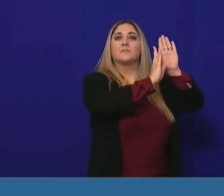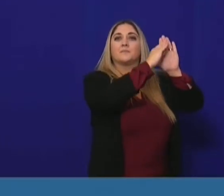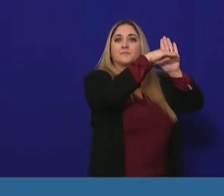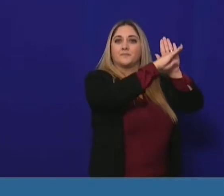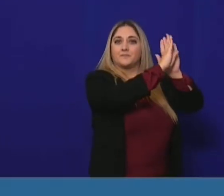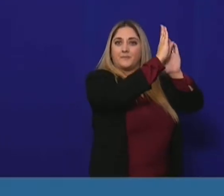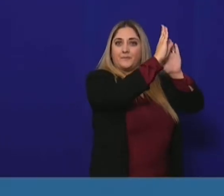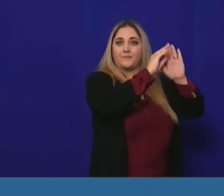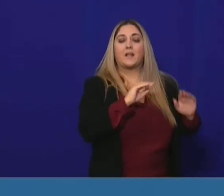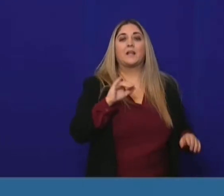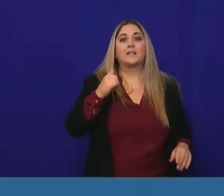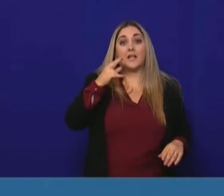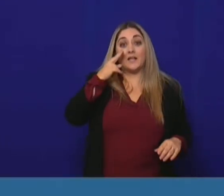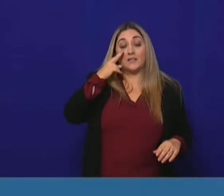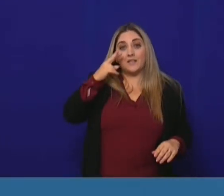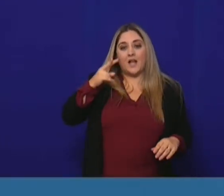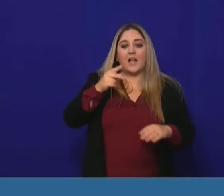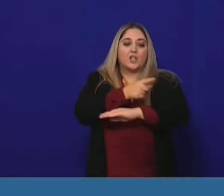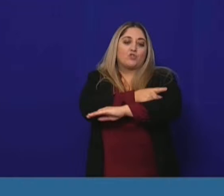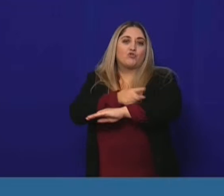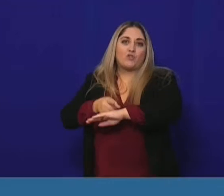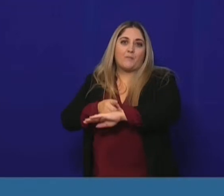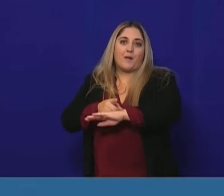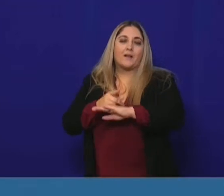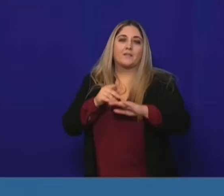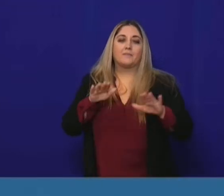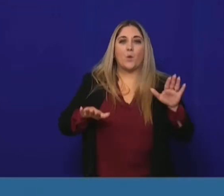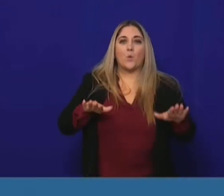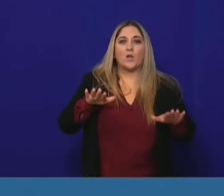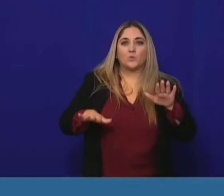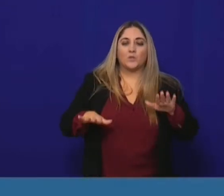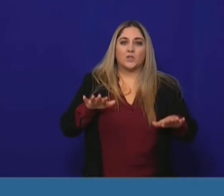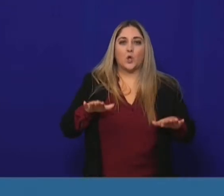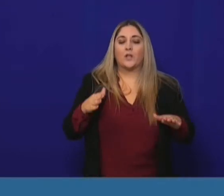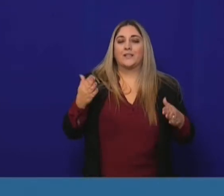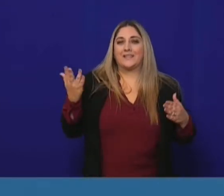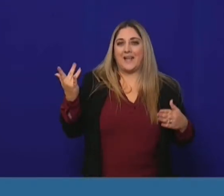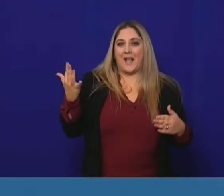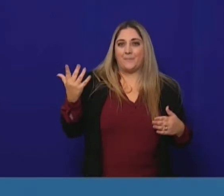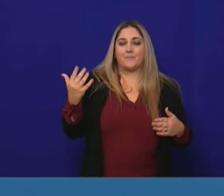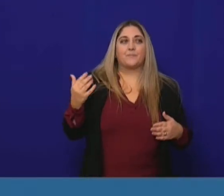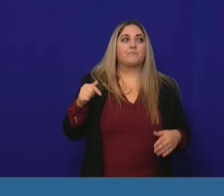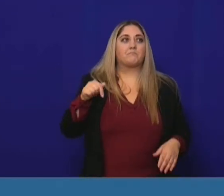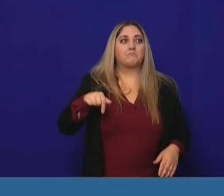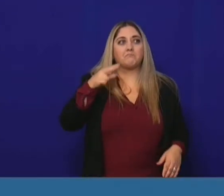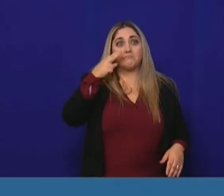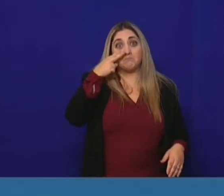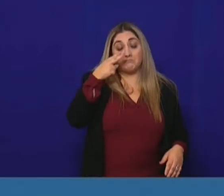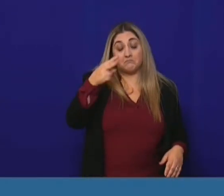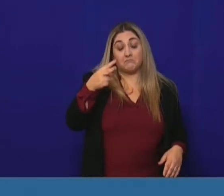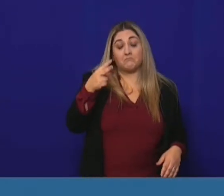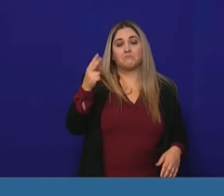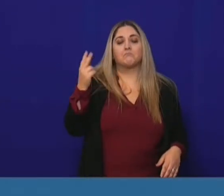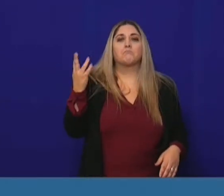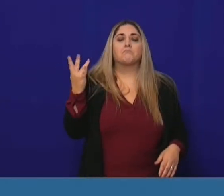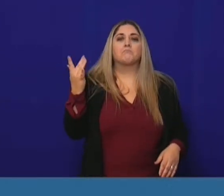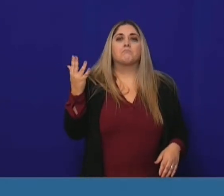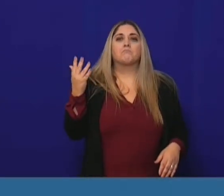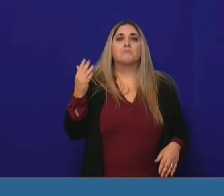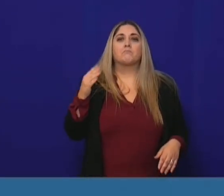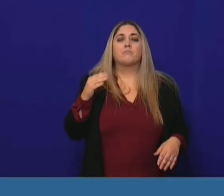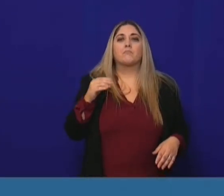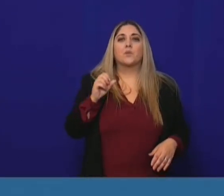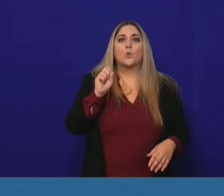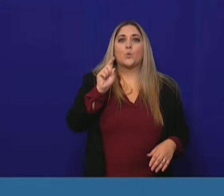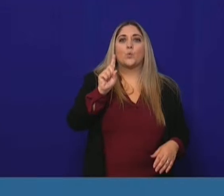tħares naqra lejn il-moving average, ġifieri dak l-average tal-każijiet li jkollna bħalissa qegħdin naraw li qed ikollna moving average